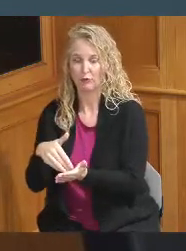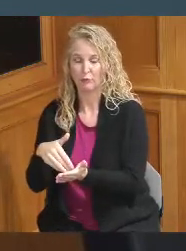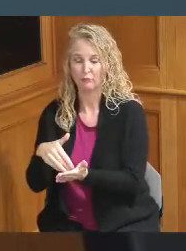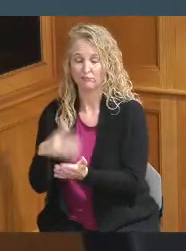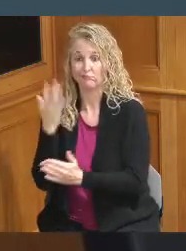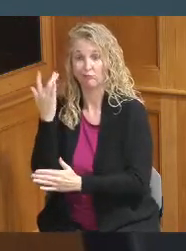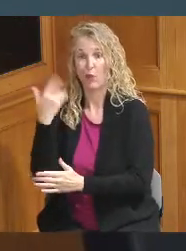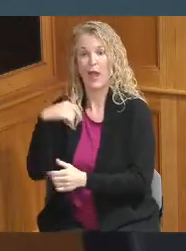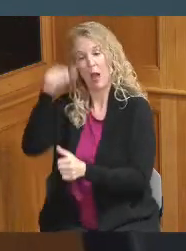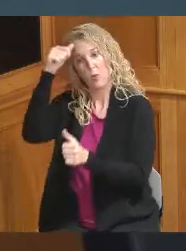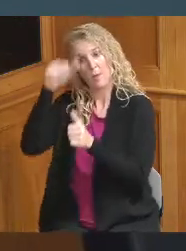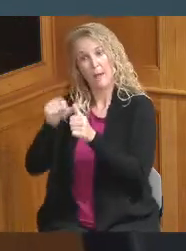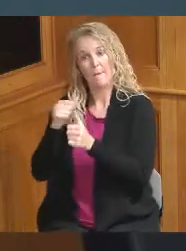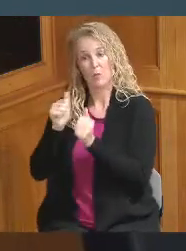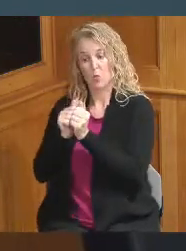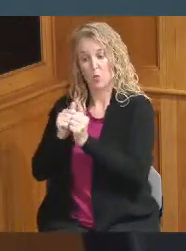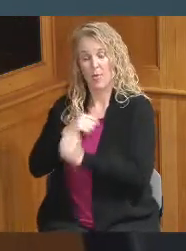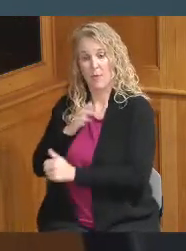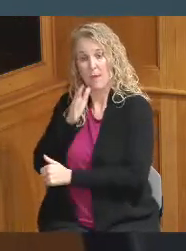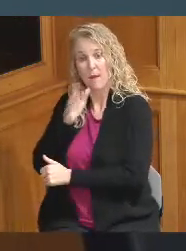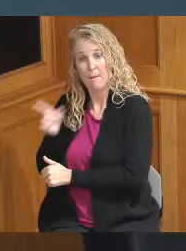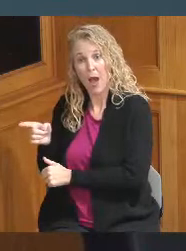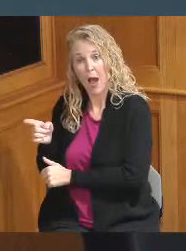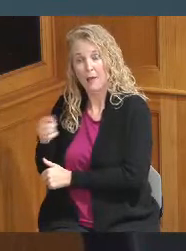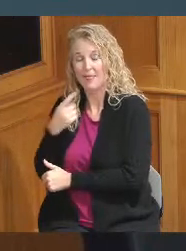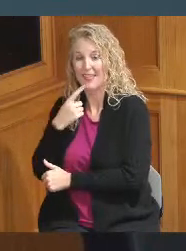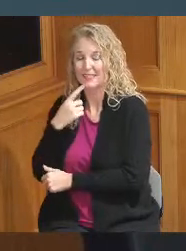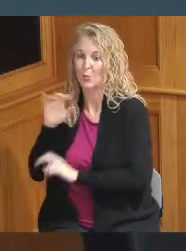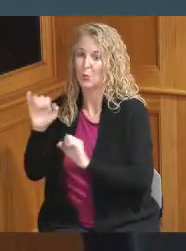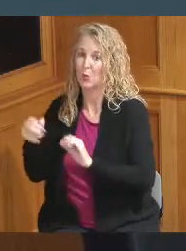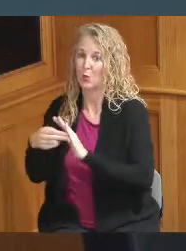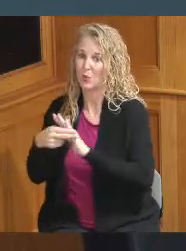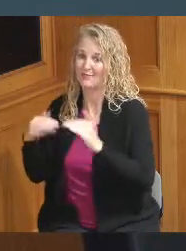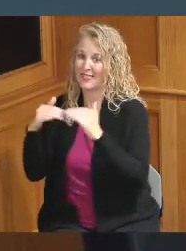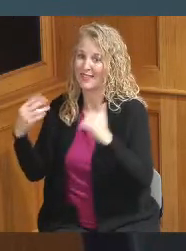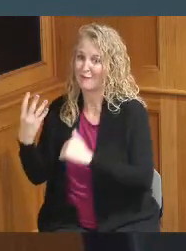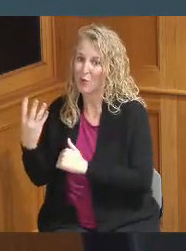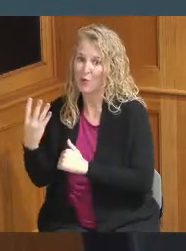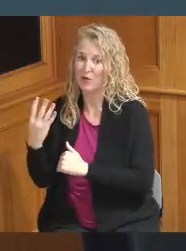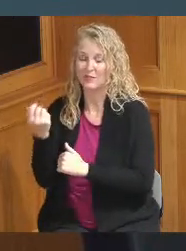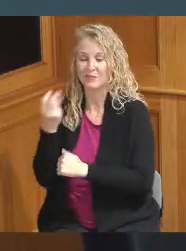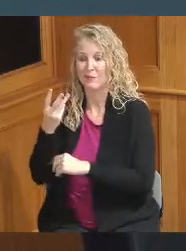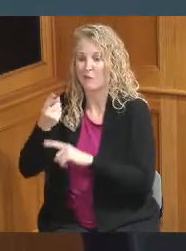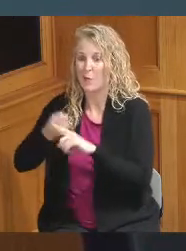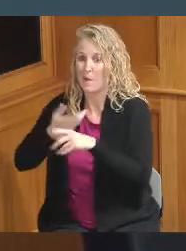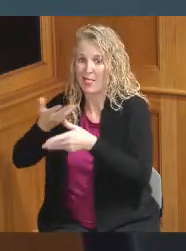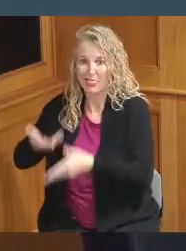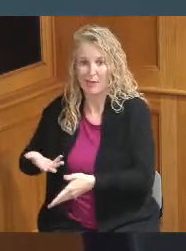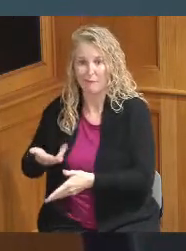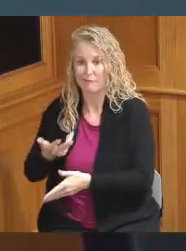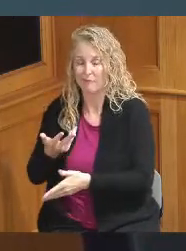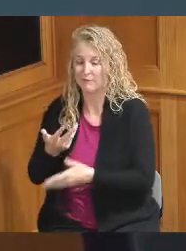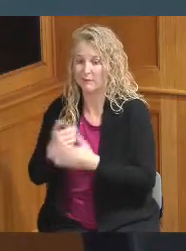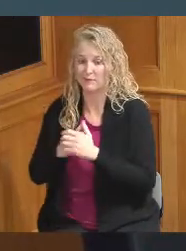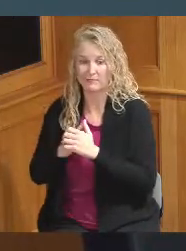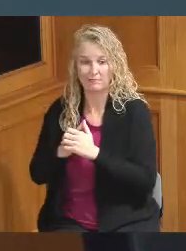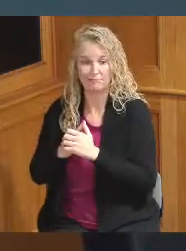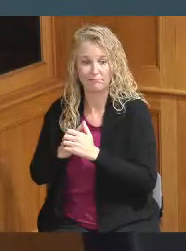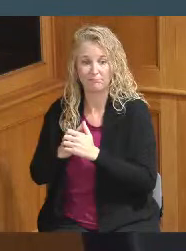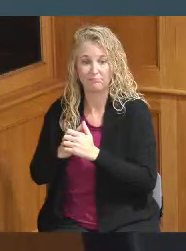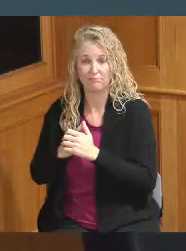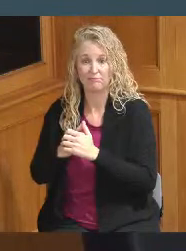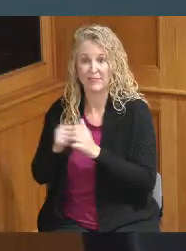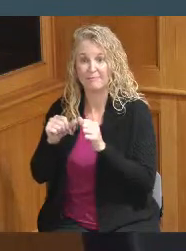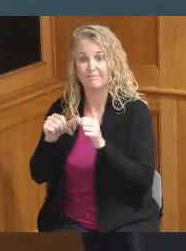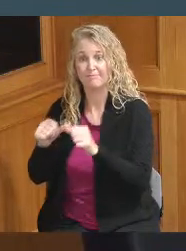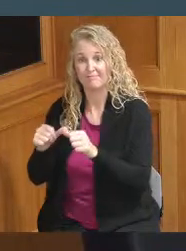when I was with her and they said she had stage 4, they thought she only had a few months to live, 3 to 4 months. They kept her